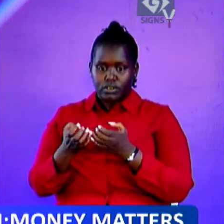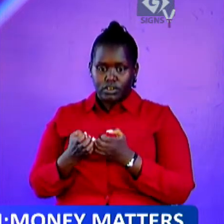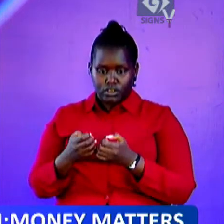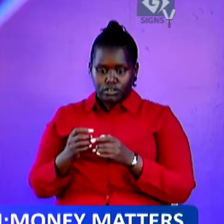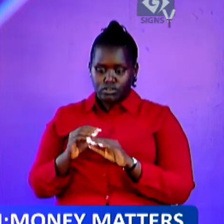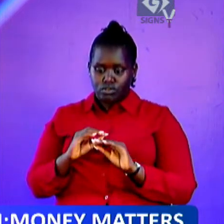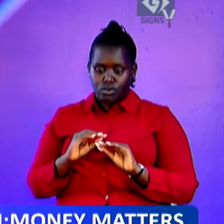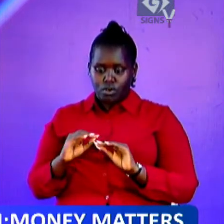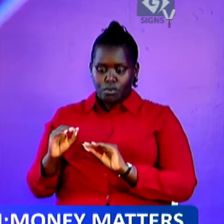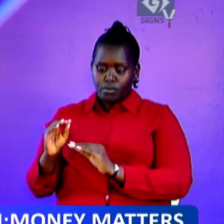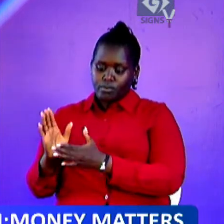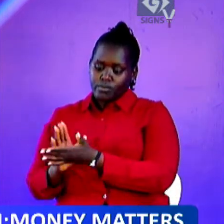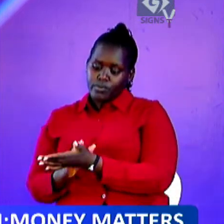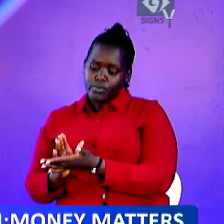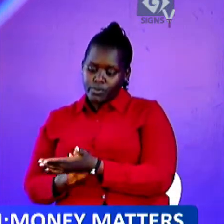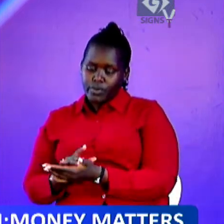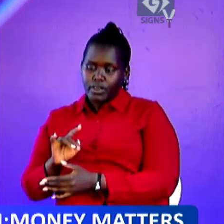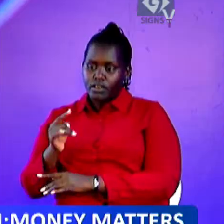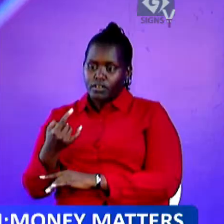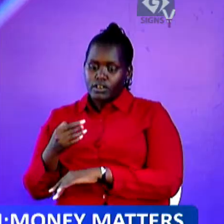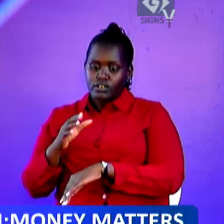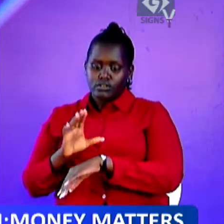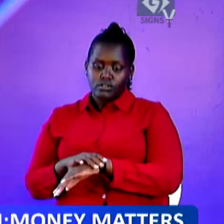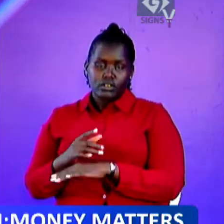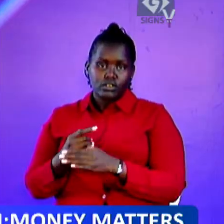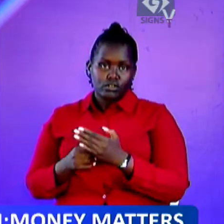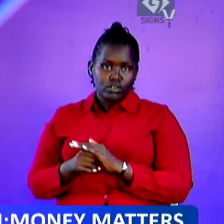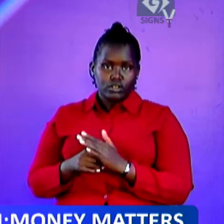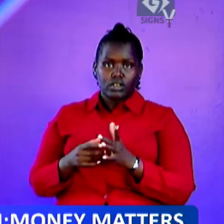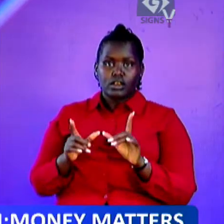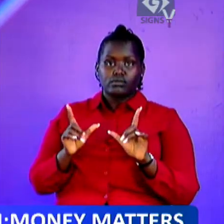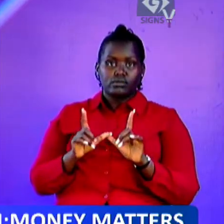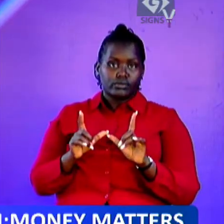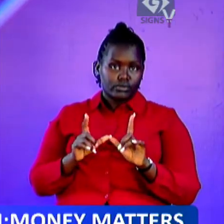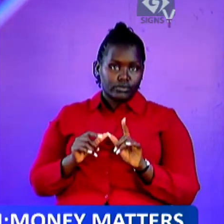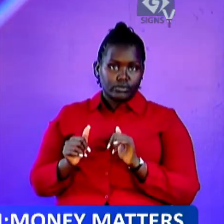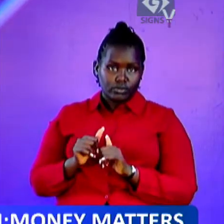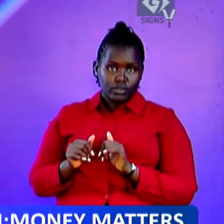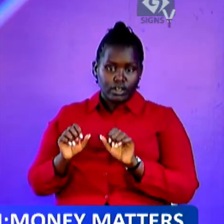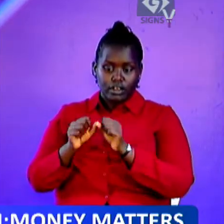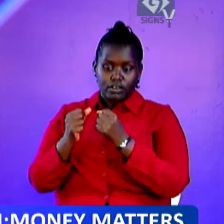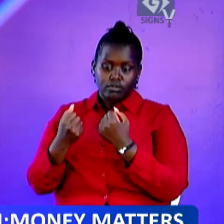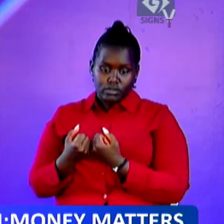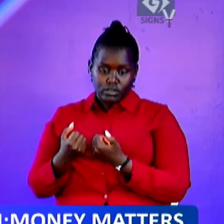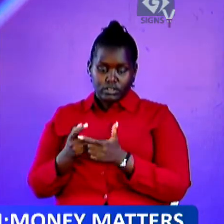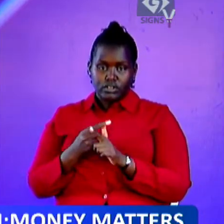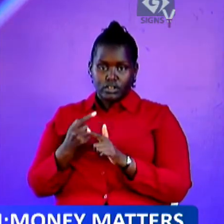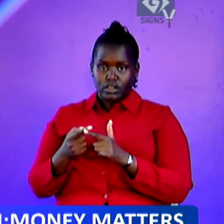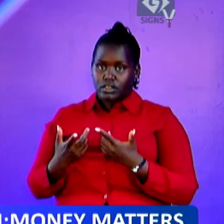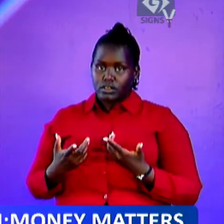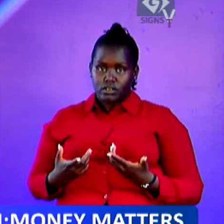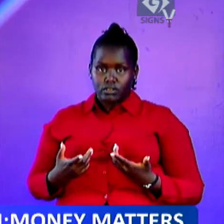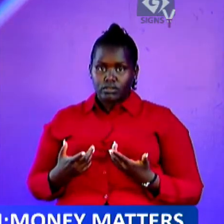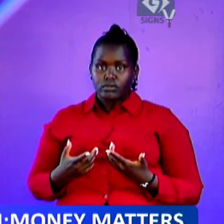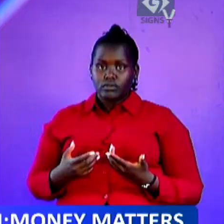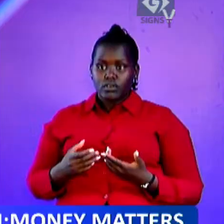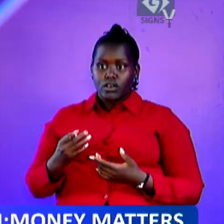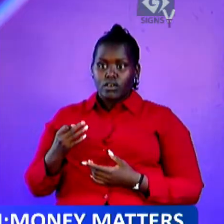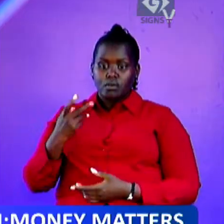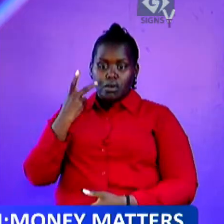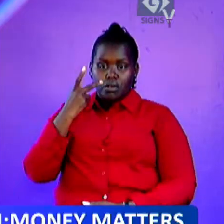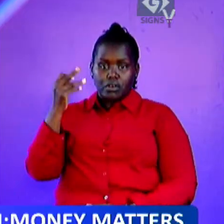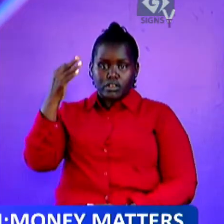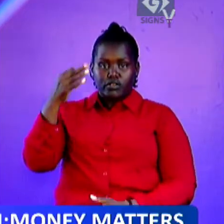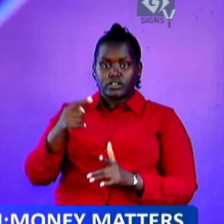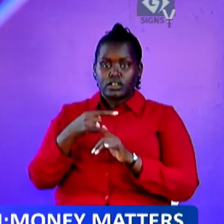first, get a credit rating. So this credit rating agency would come and analyze your books, look at the future, and say,